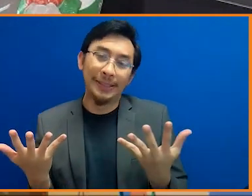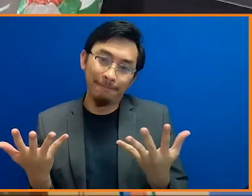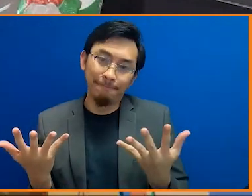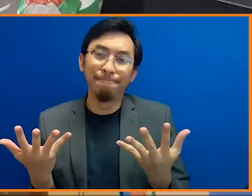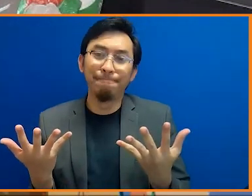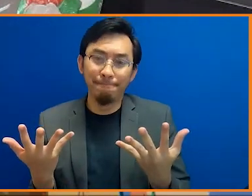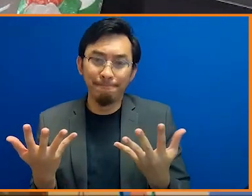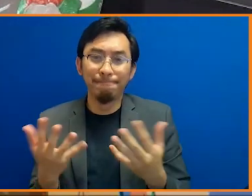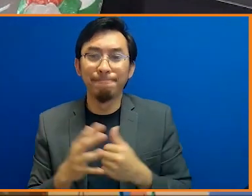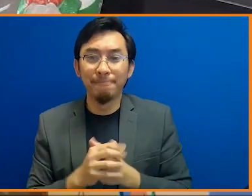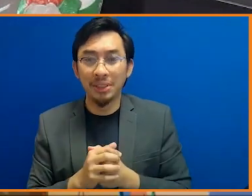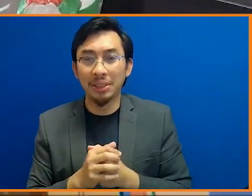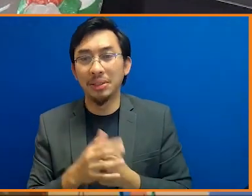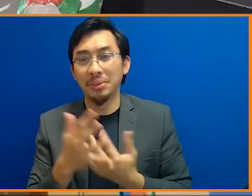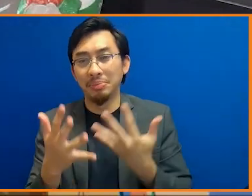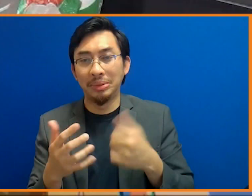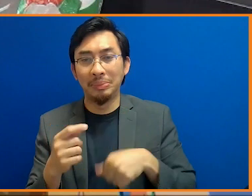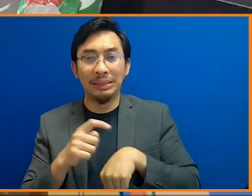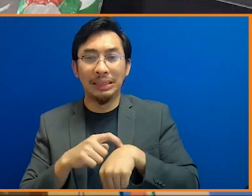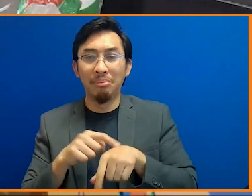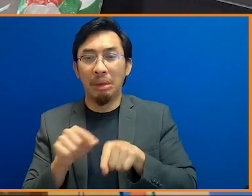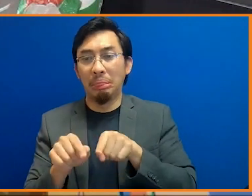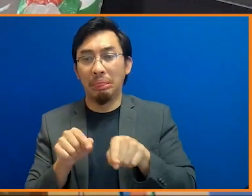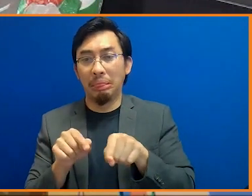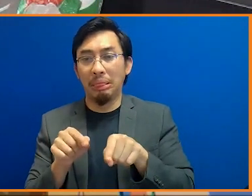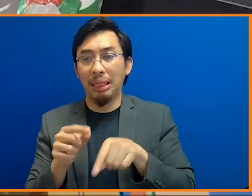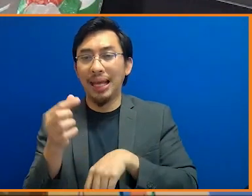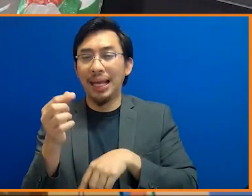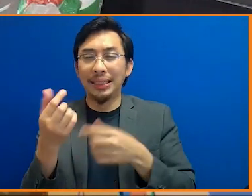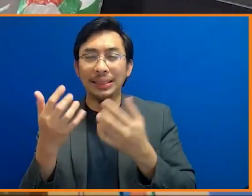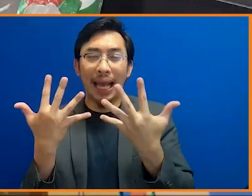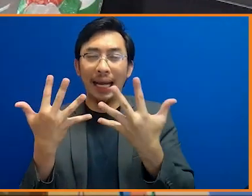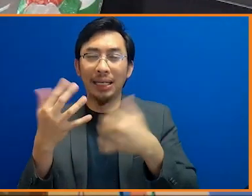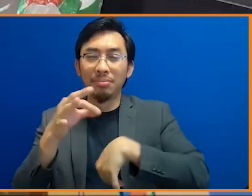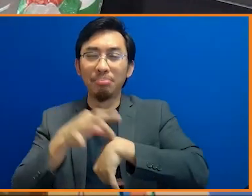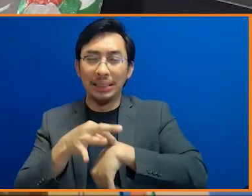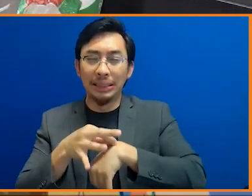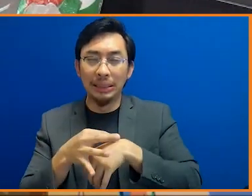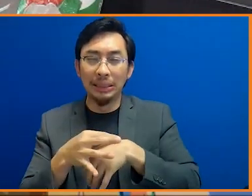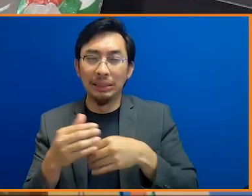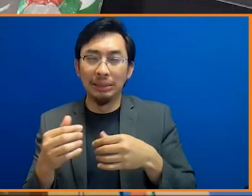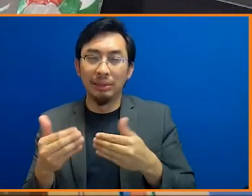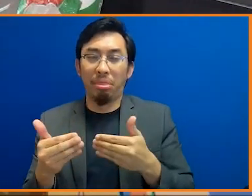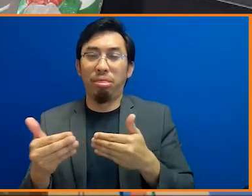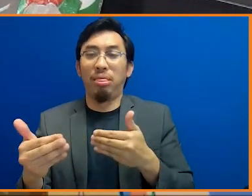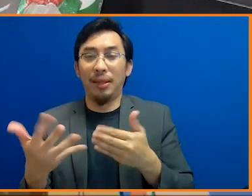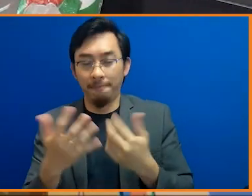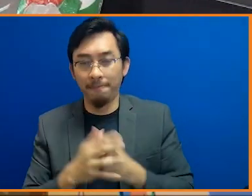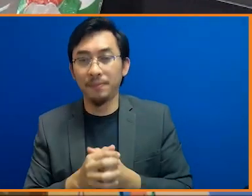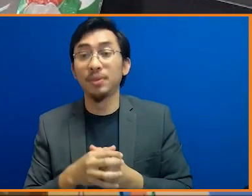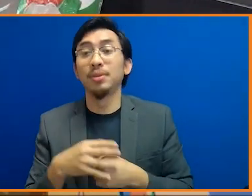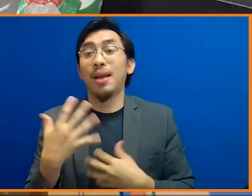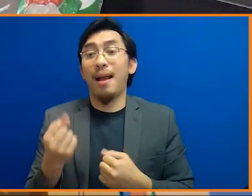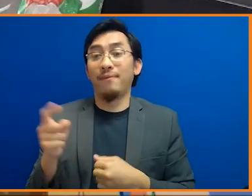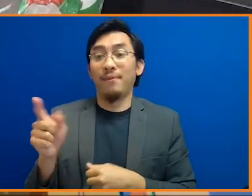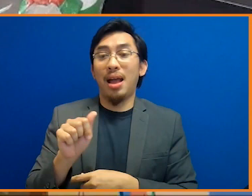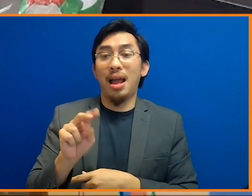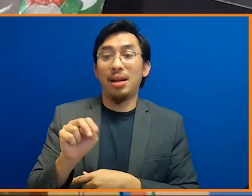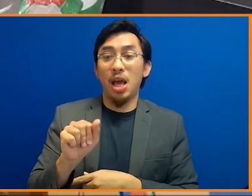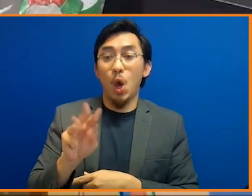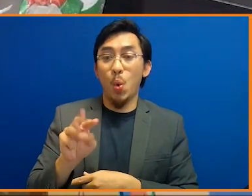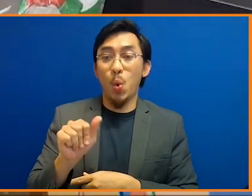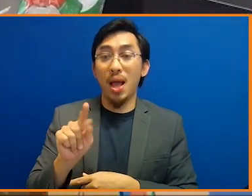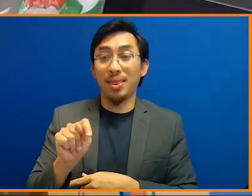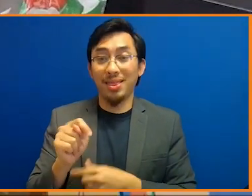11 past 25, so we run out like 10 minutes of your schedule. So we